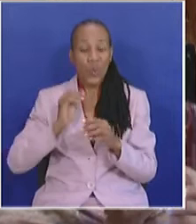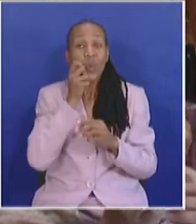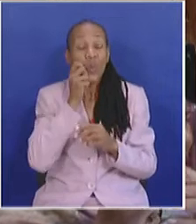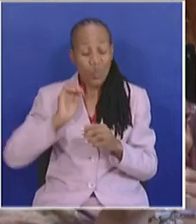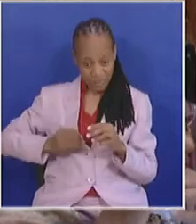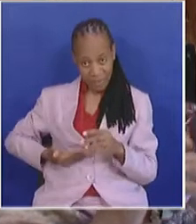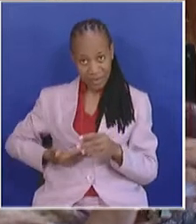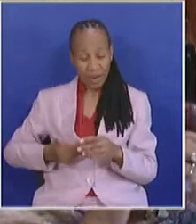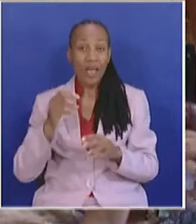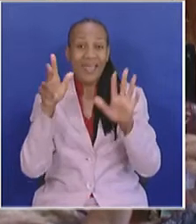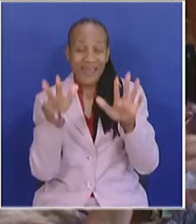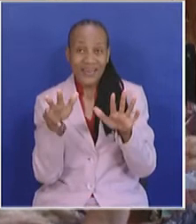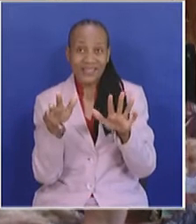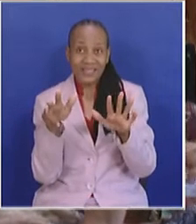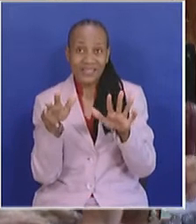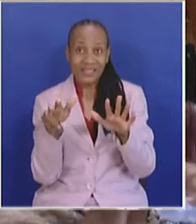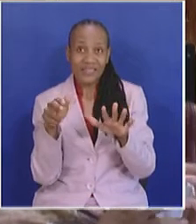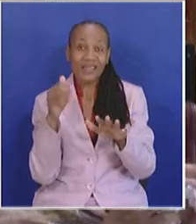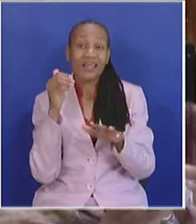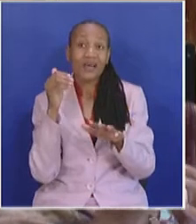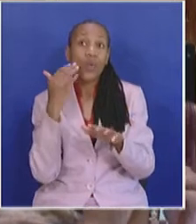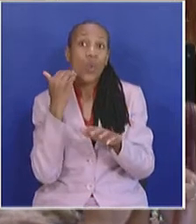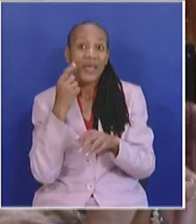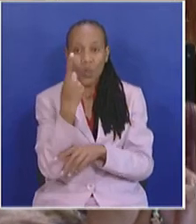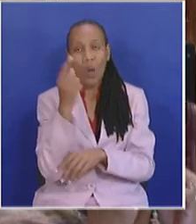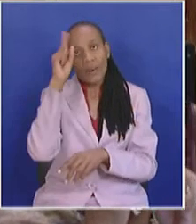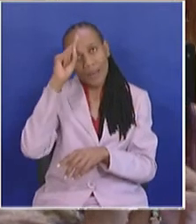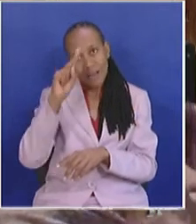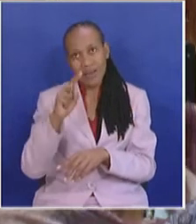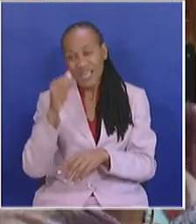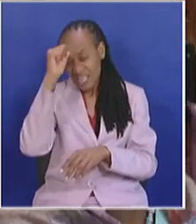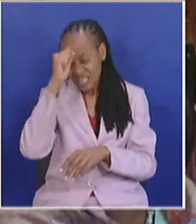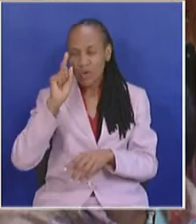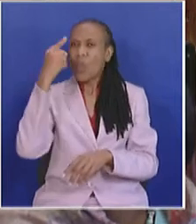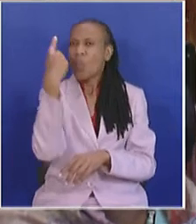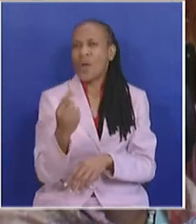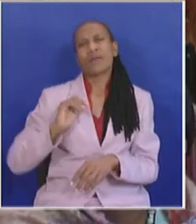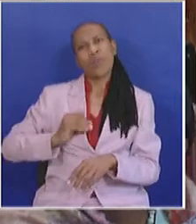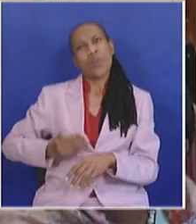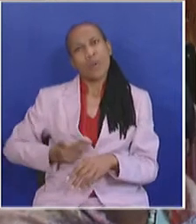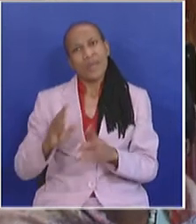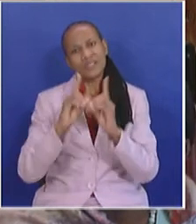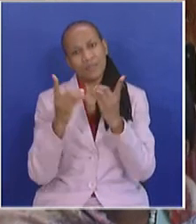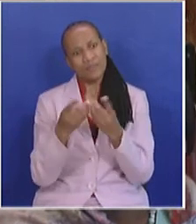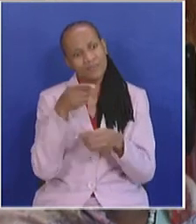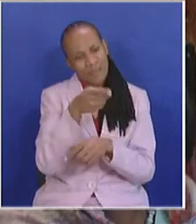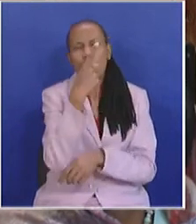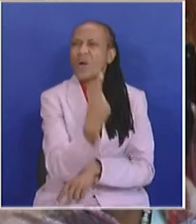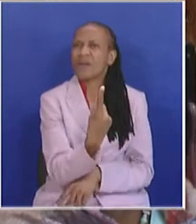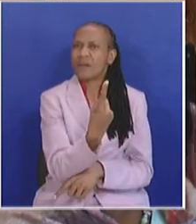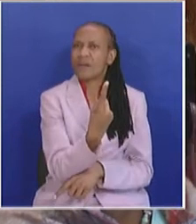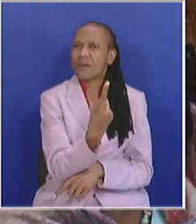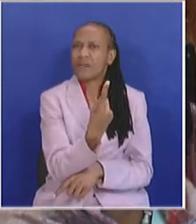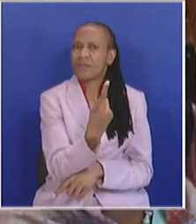white with 1 African, and 1 Indian woman being employed in the department, and takes